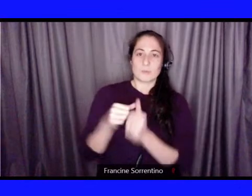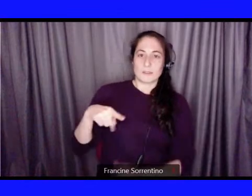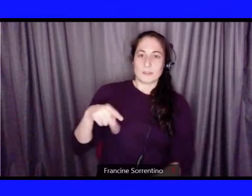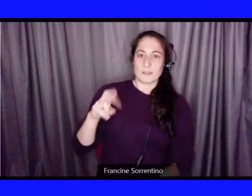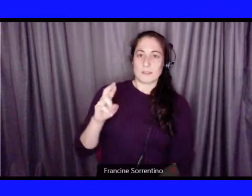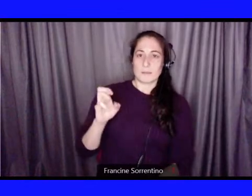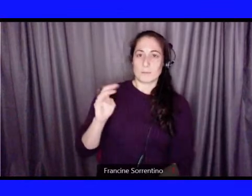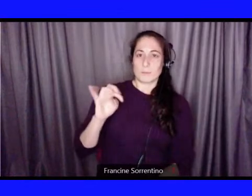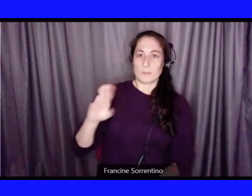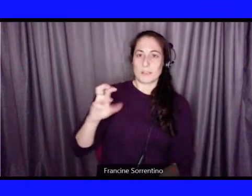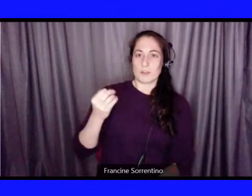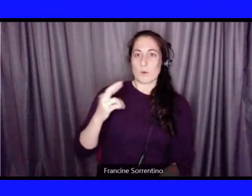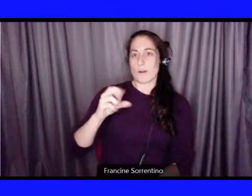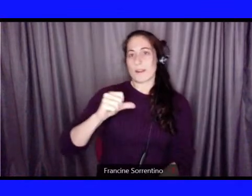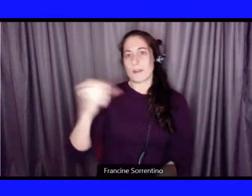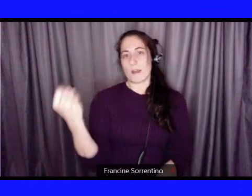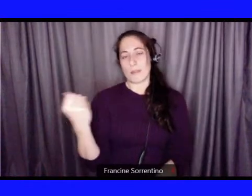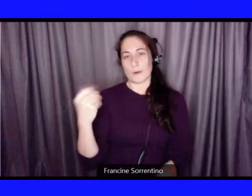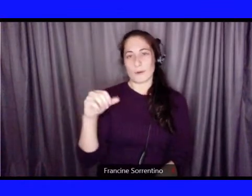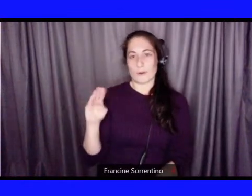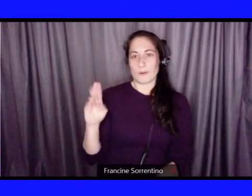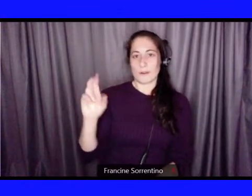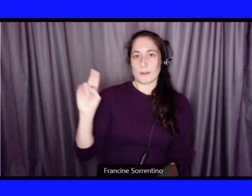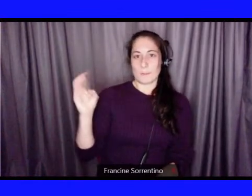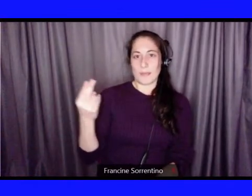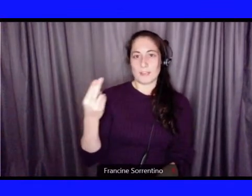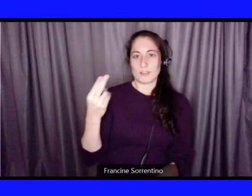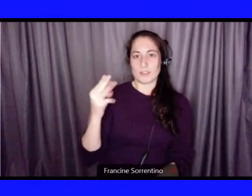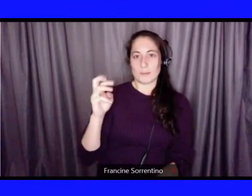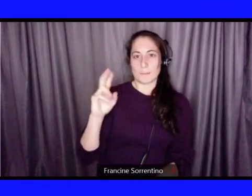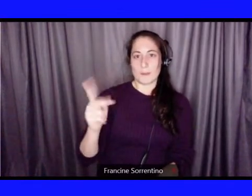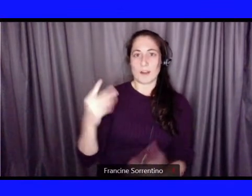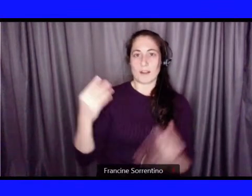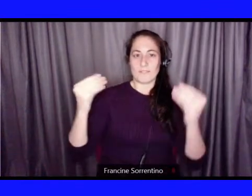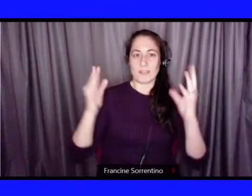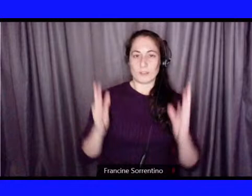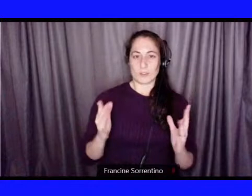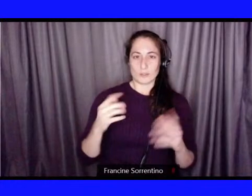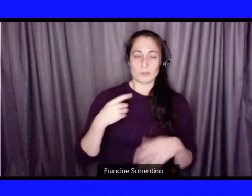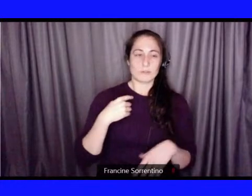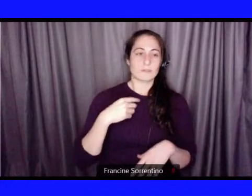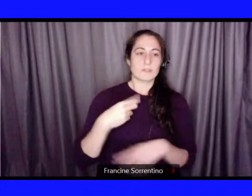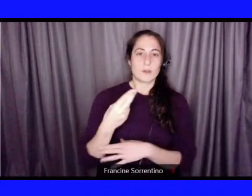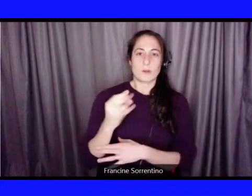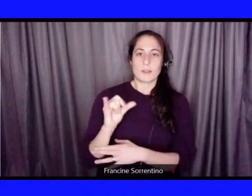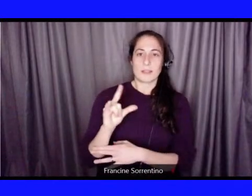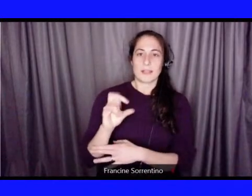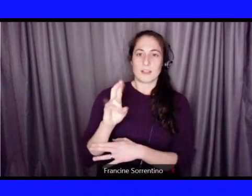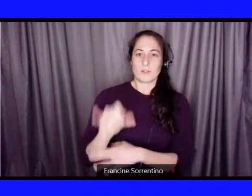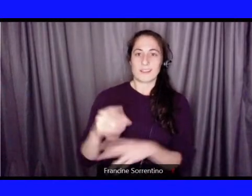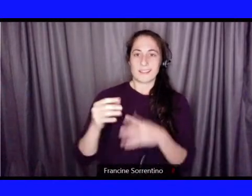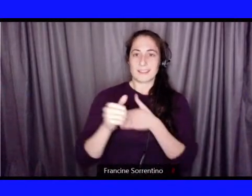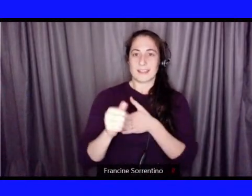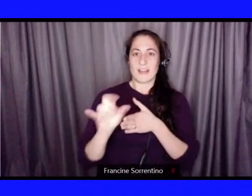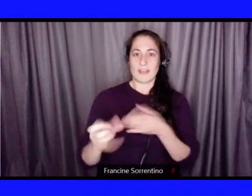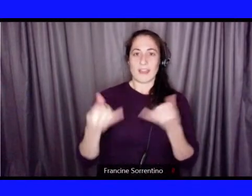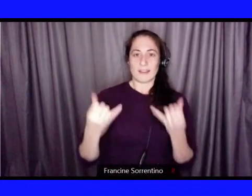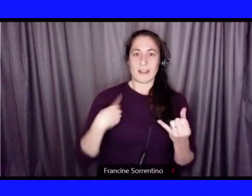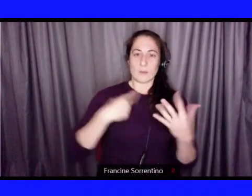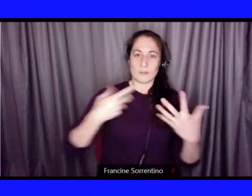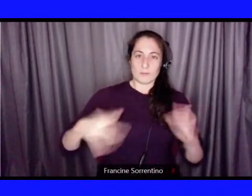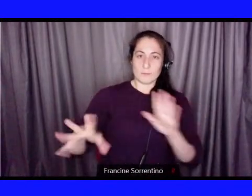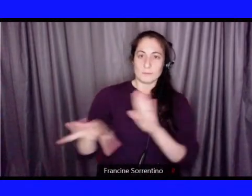Any other questions? I just wanted to